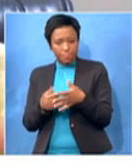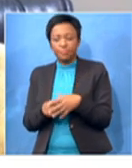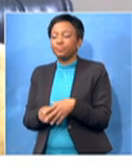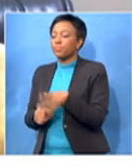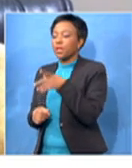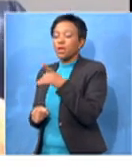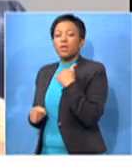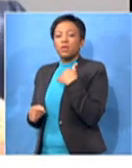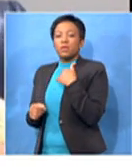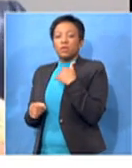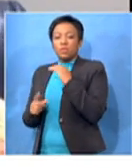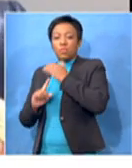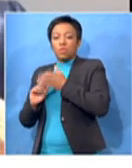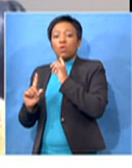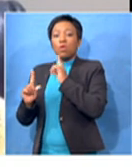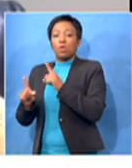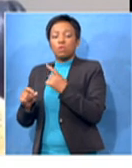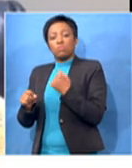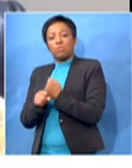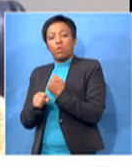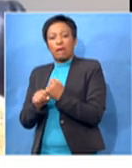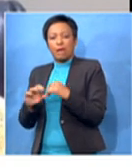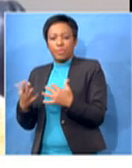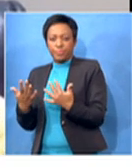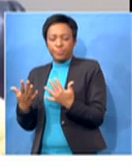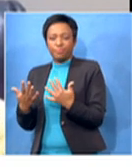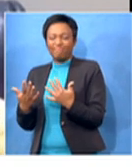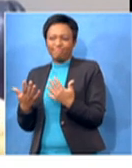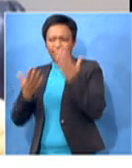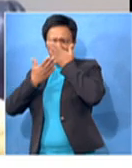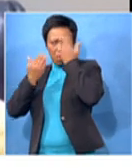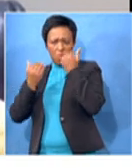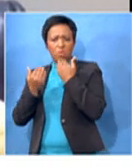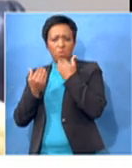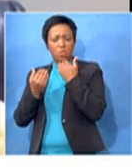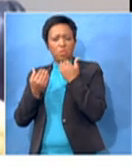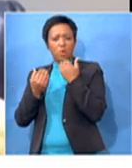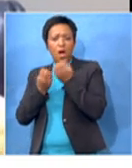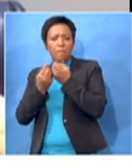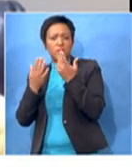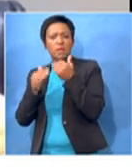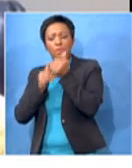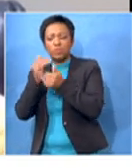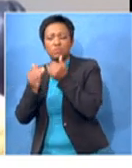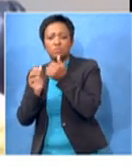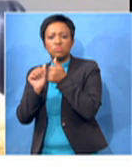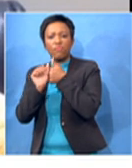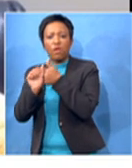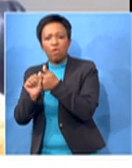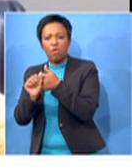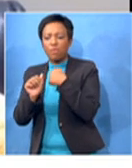really and I don't know how many people understand the process of applying for protection order. You